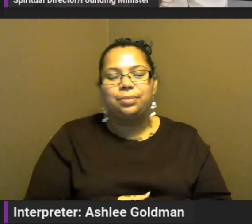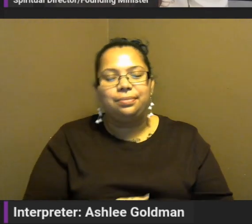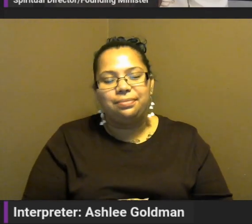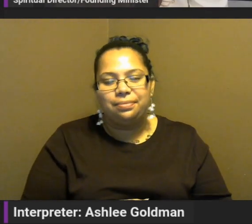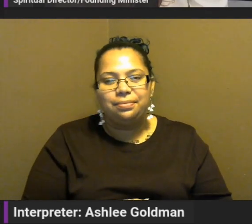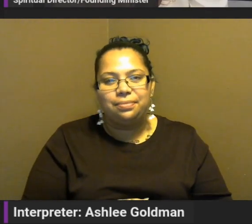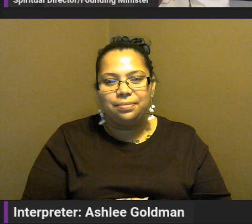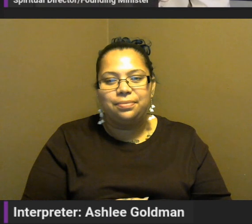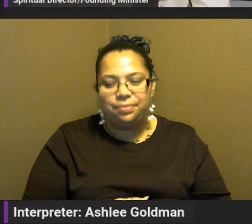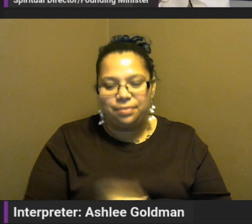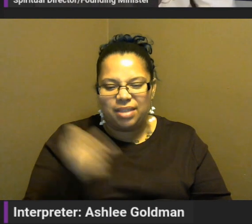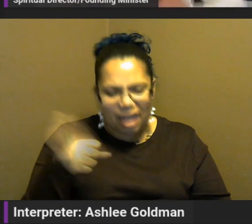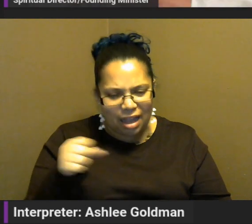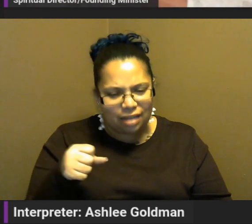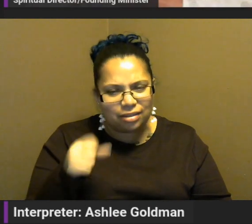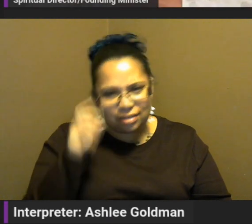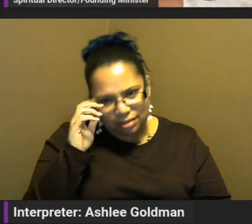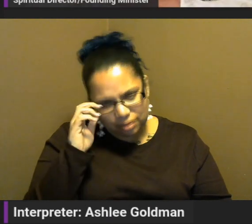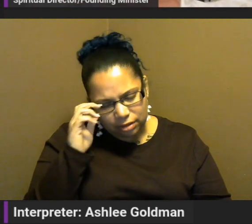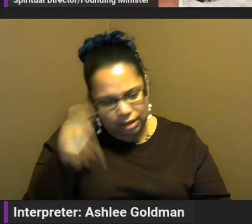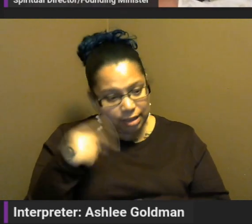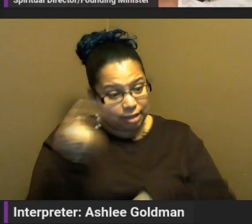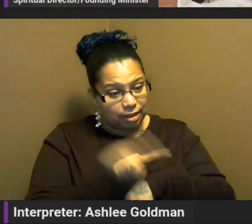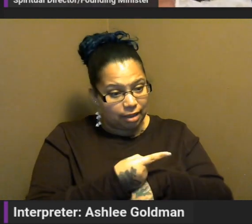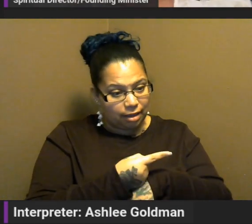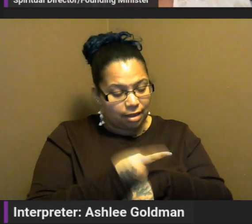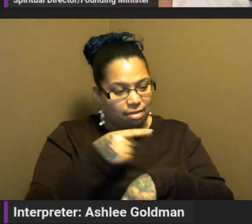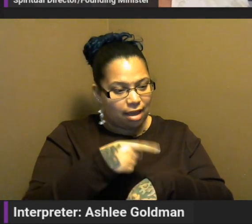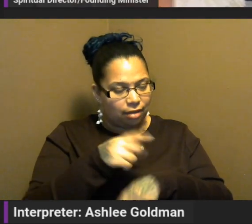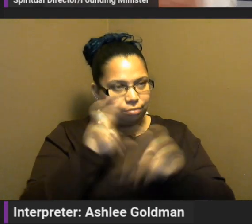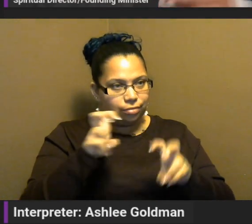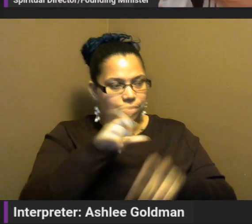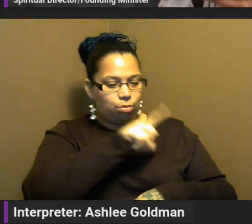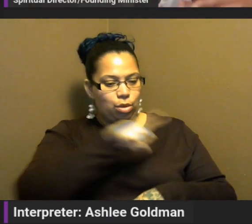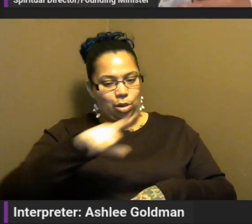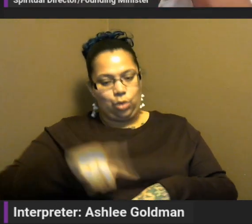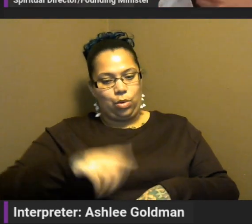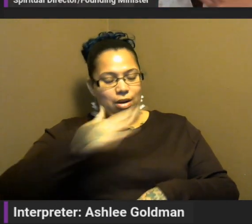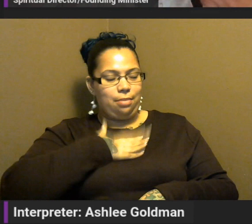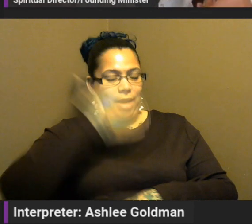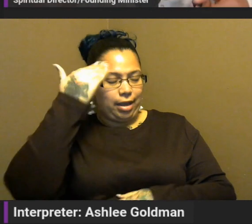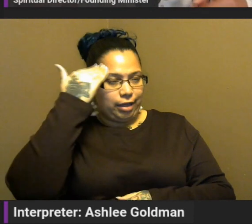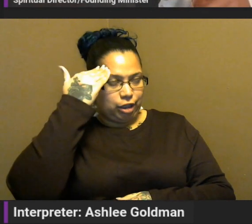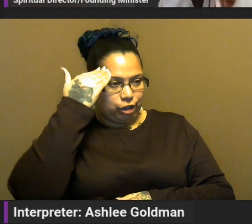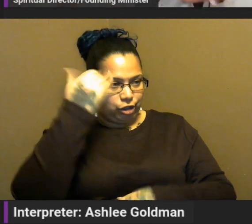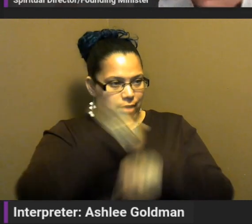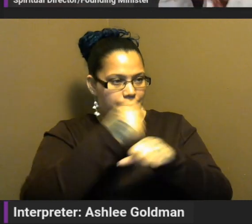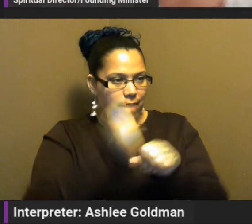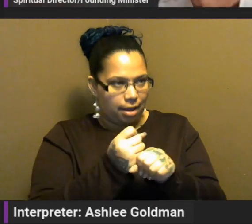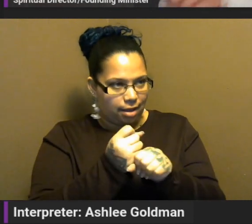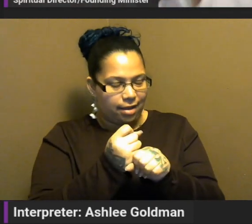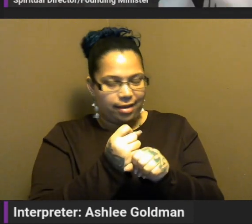Yes, this is the day that that which is the Lord of my consciousness creates and co-creates